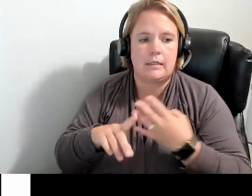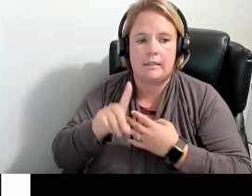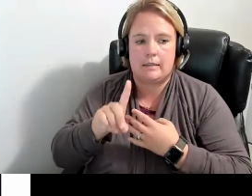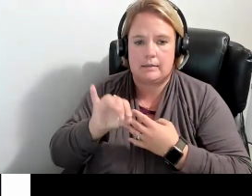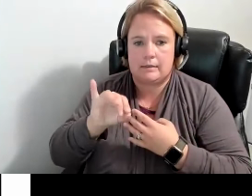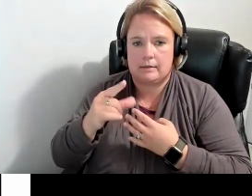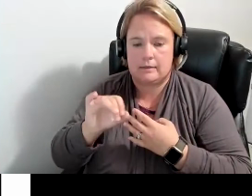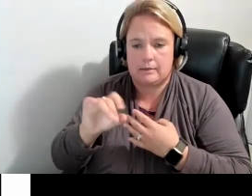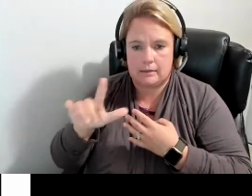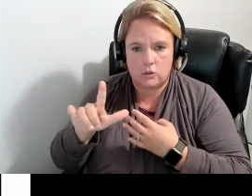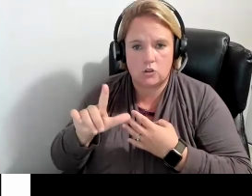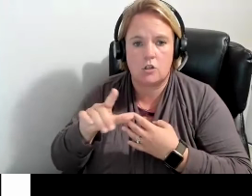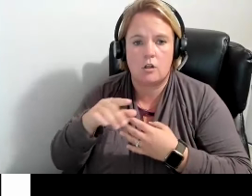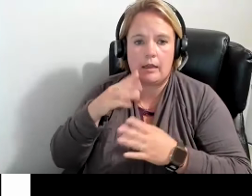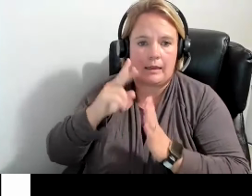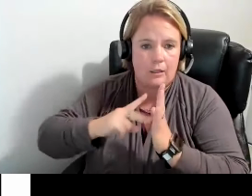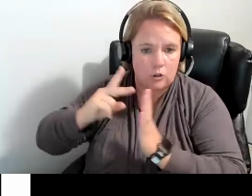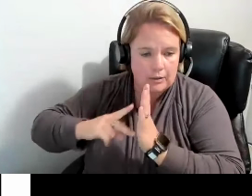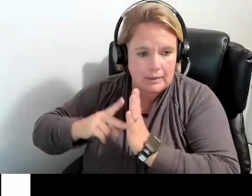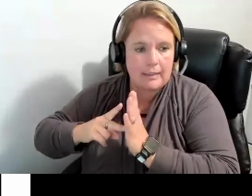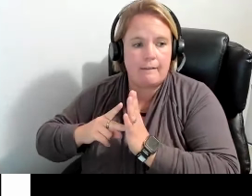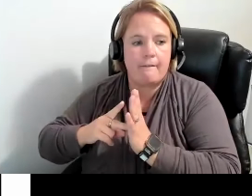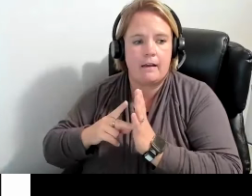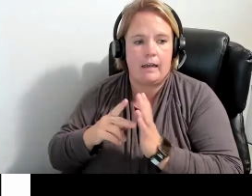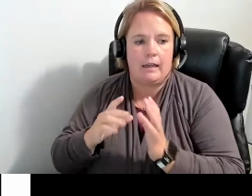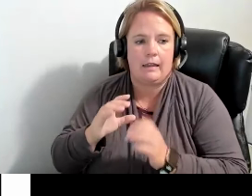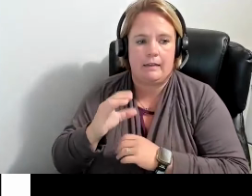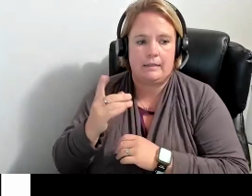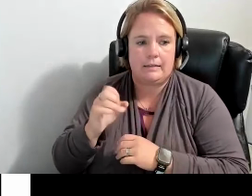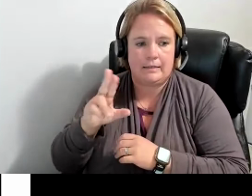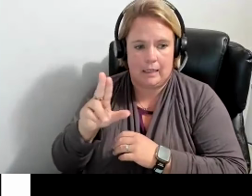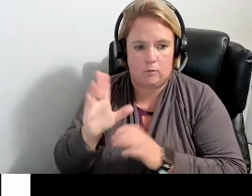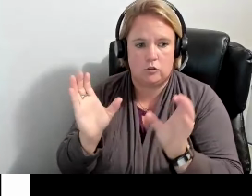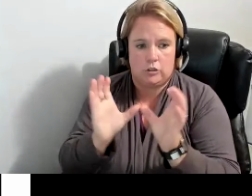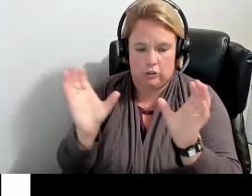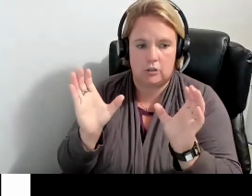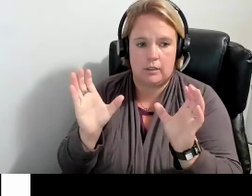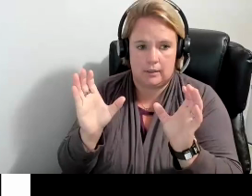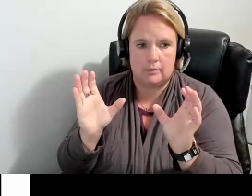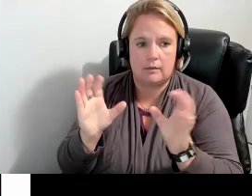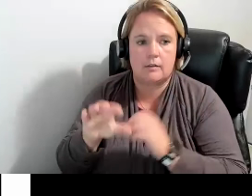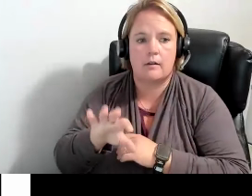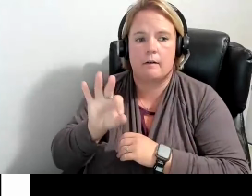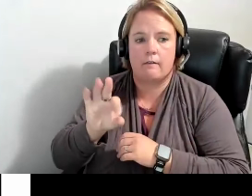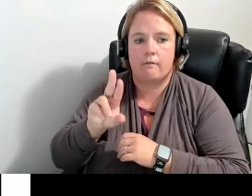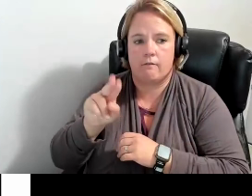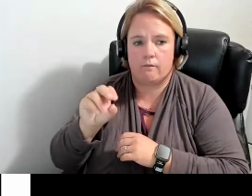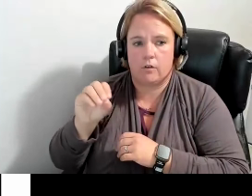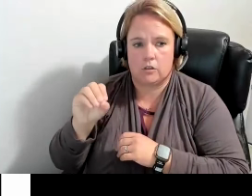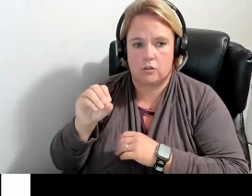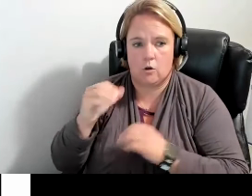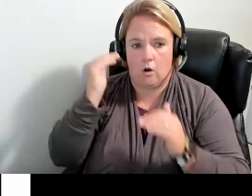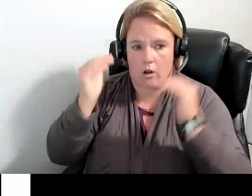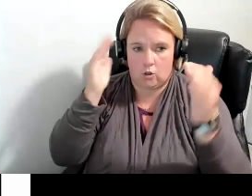and cybersecurity certificate that we've been working with. Fresno Adult School, we've been doing a lot at